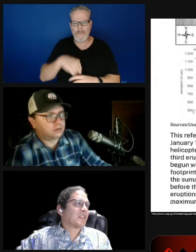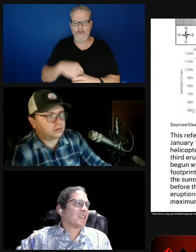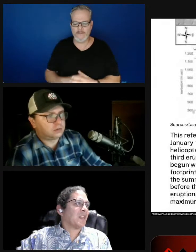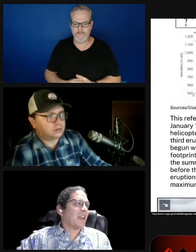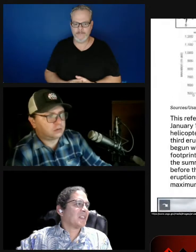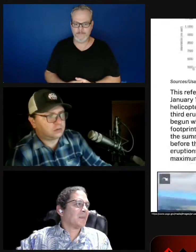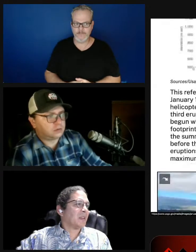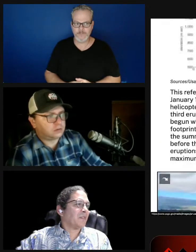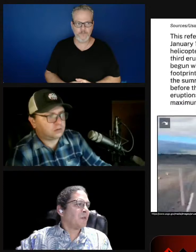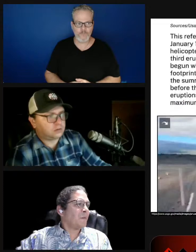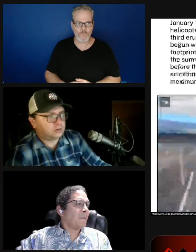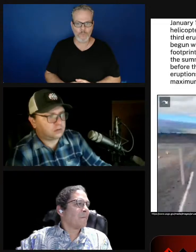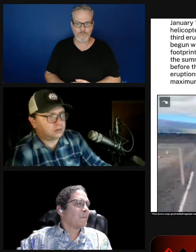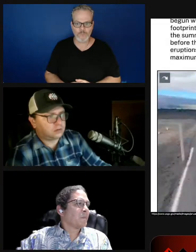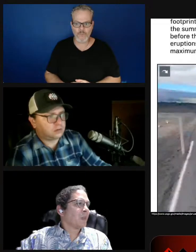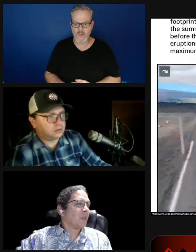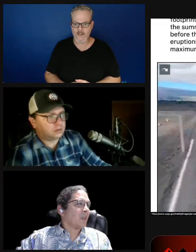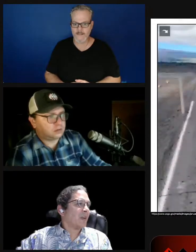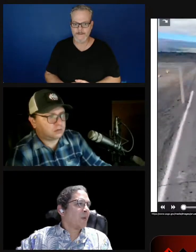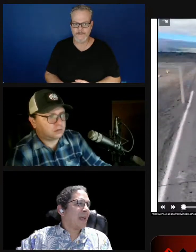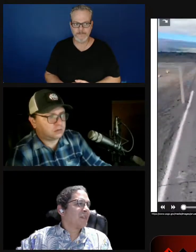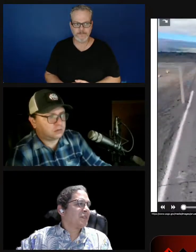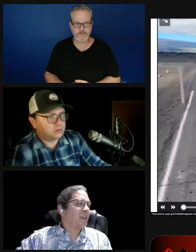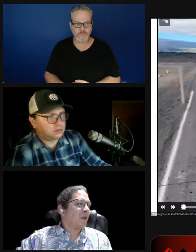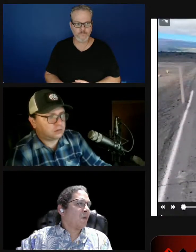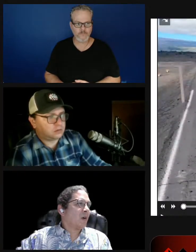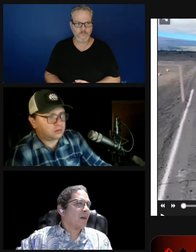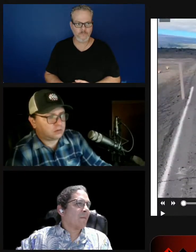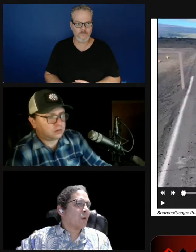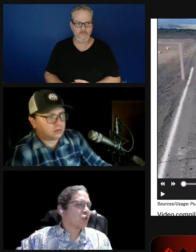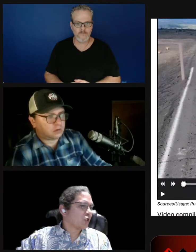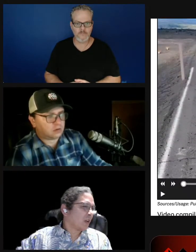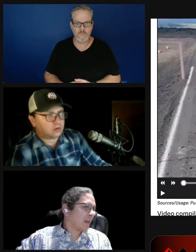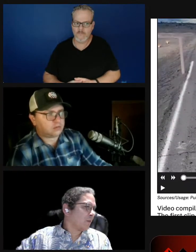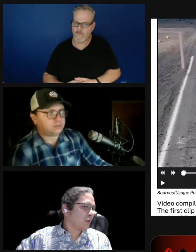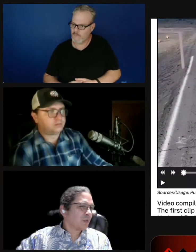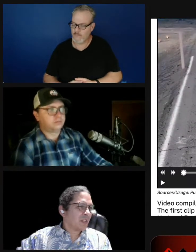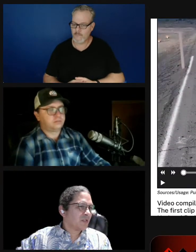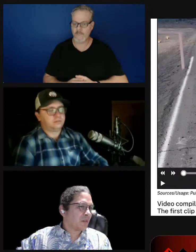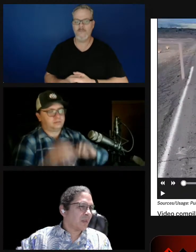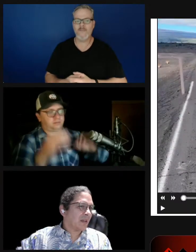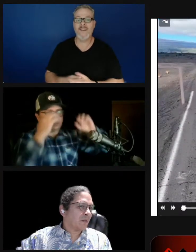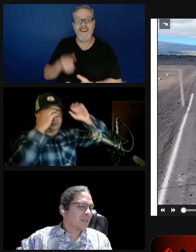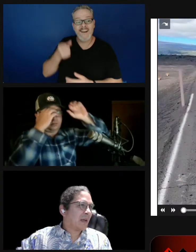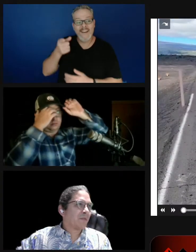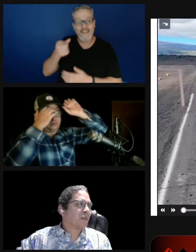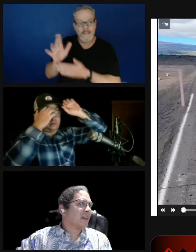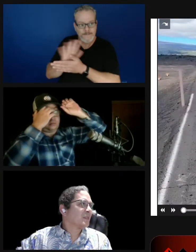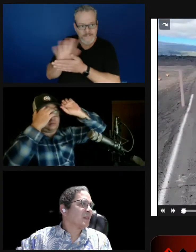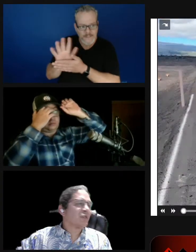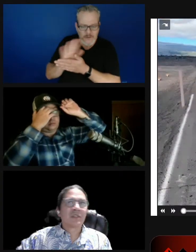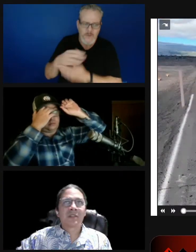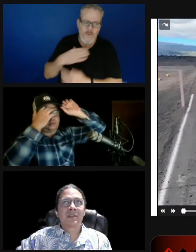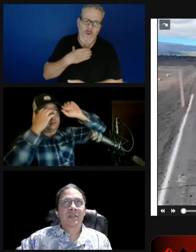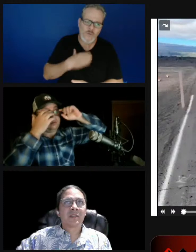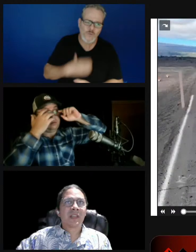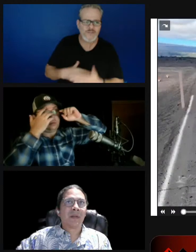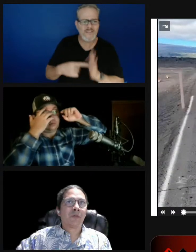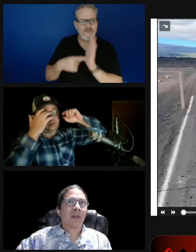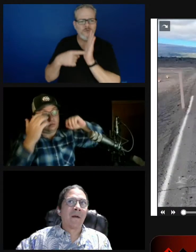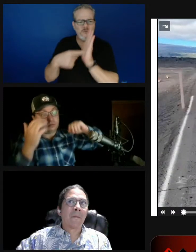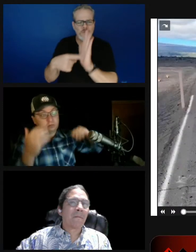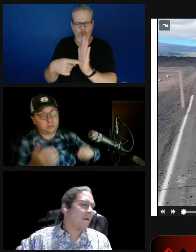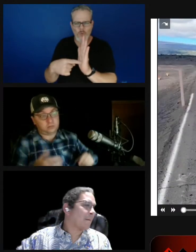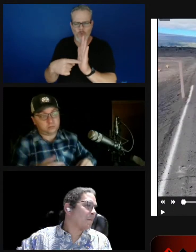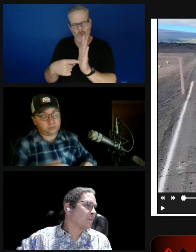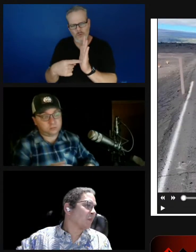So that's a nice updated view. And then we have this video, which I wish it was easier to play with sound for you guys, but I'll just skip it